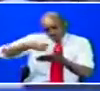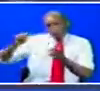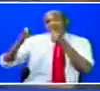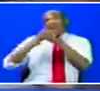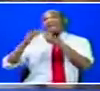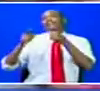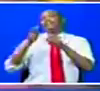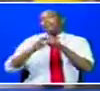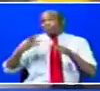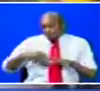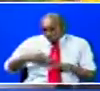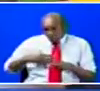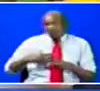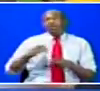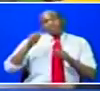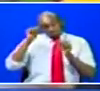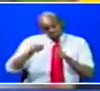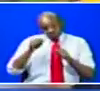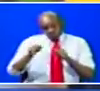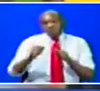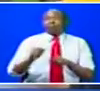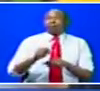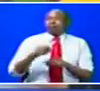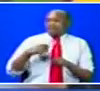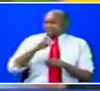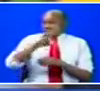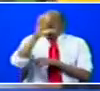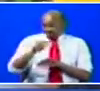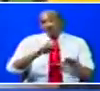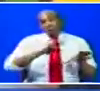names so that the legislative agenda at the Arusha-based Assembly can resume.